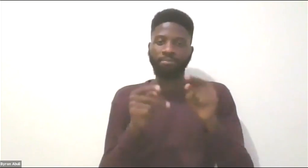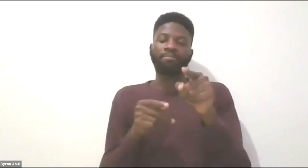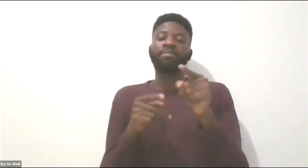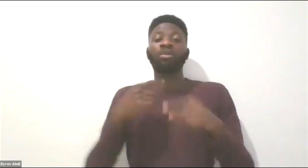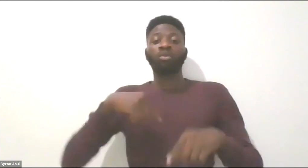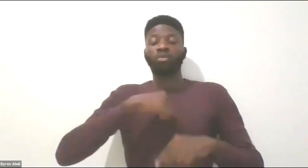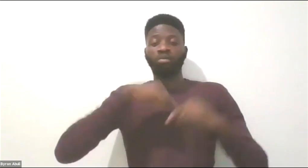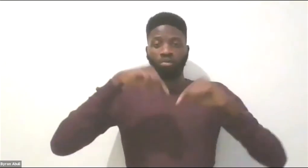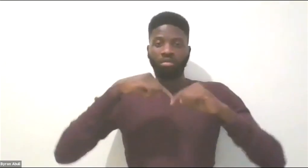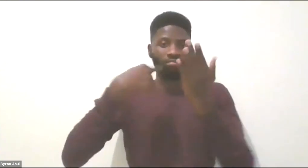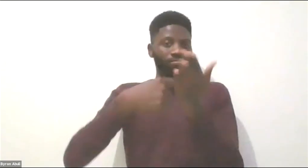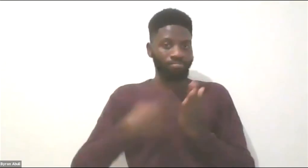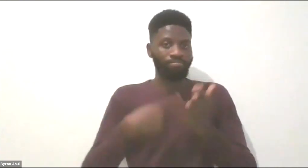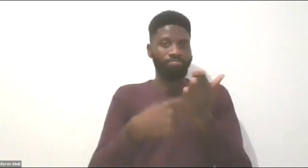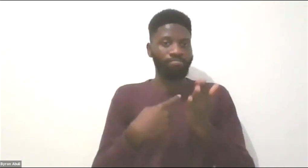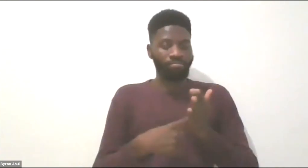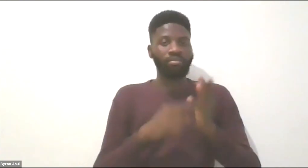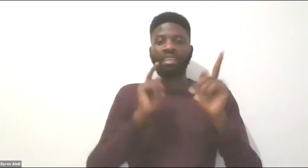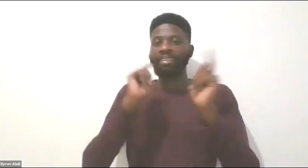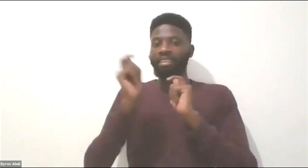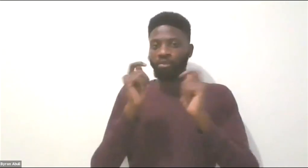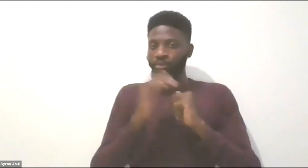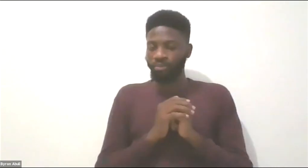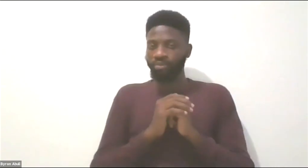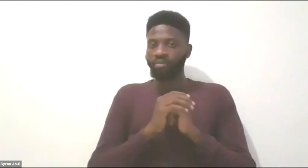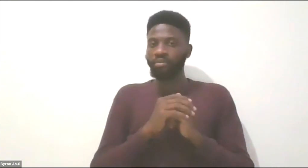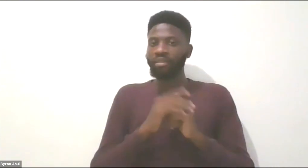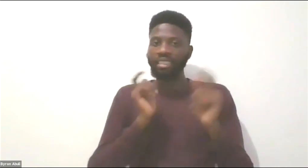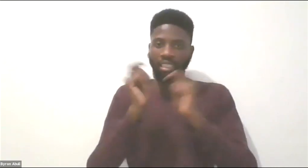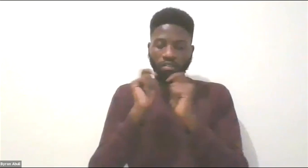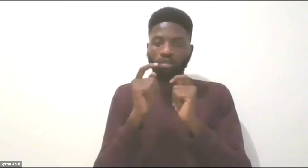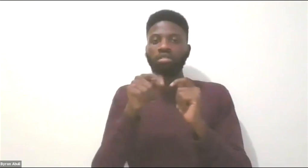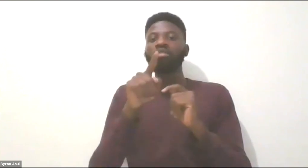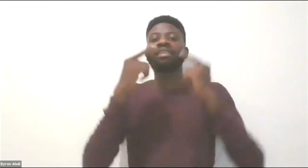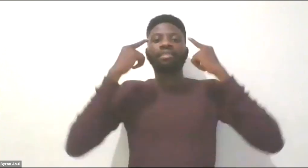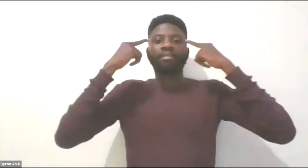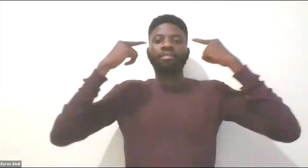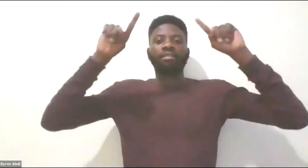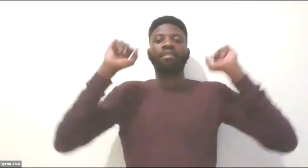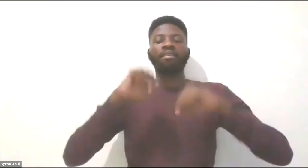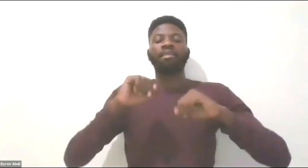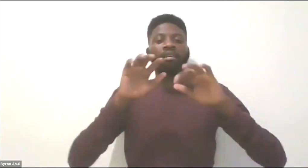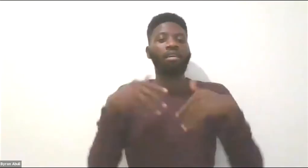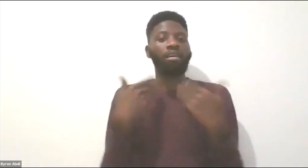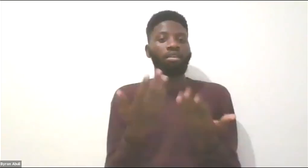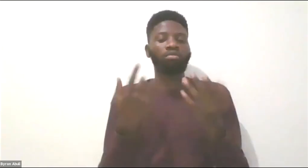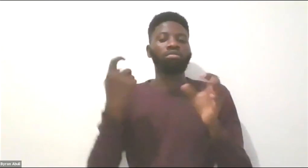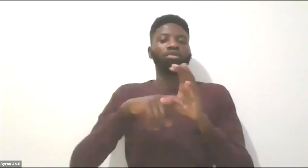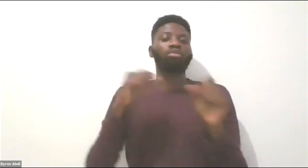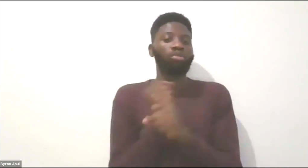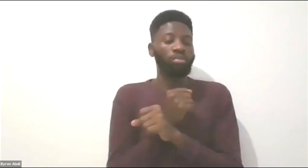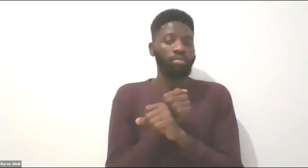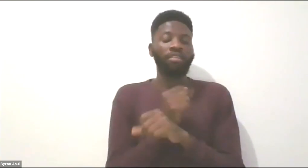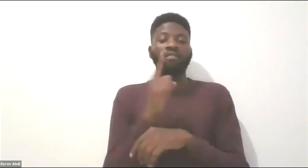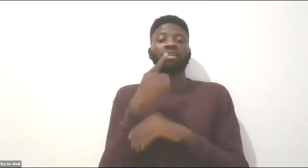this interview? How are you going to make it through the interview and into the job? Or through the first